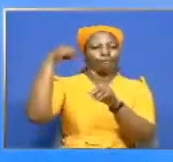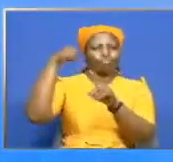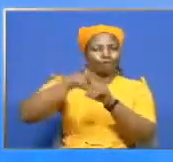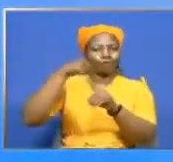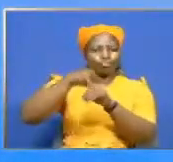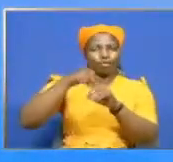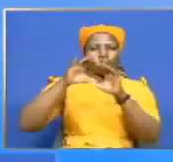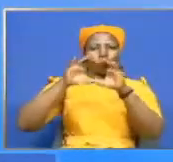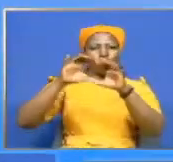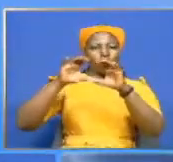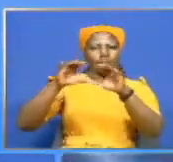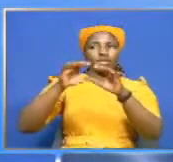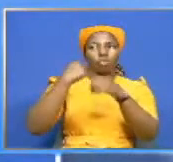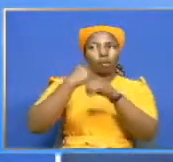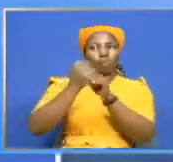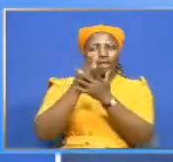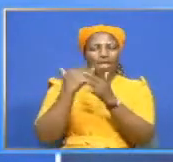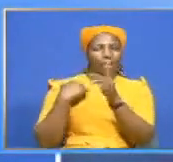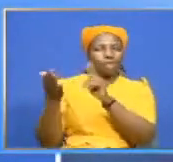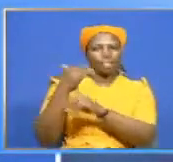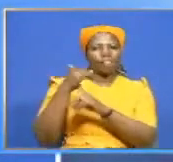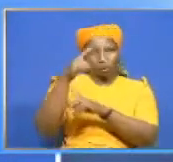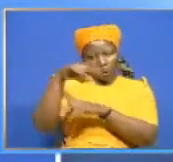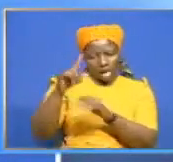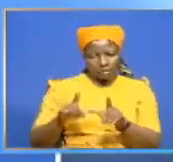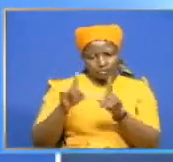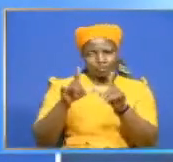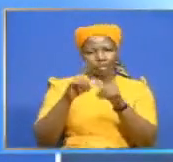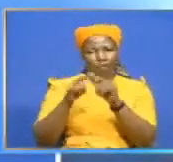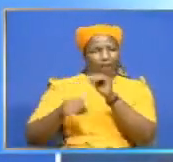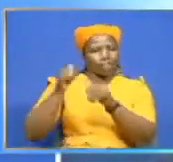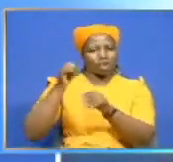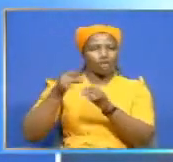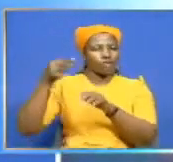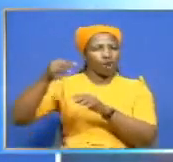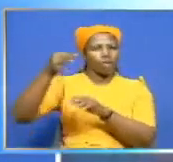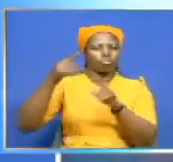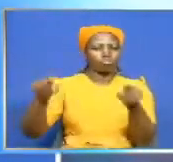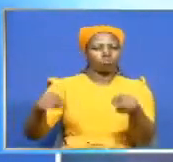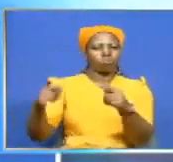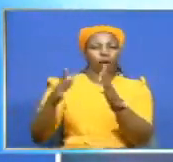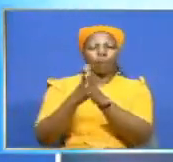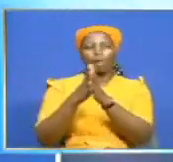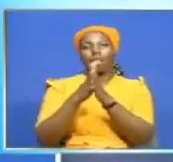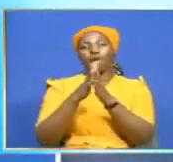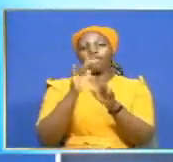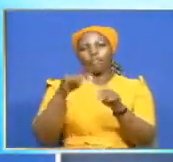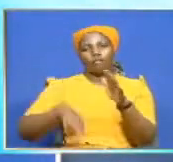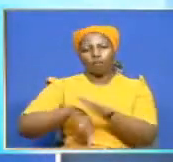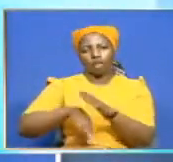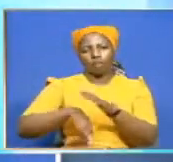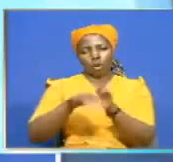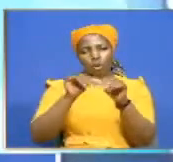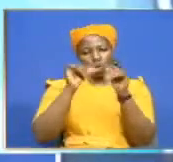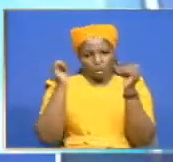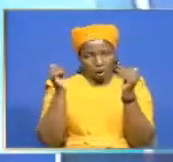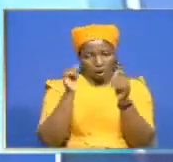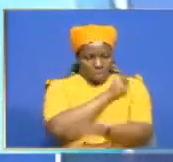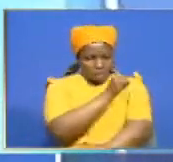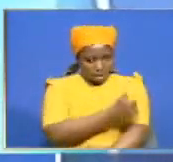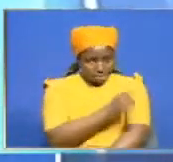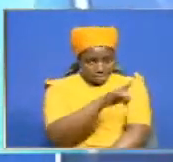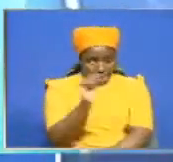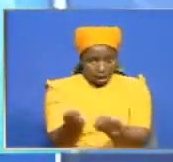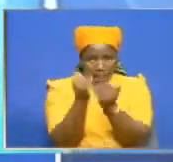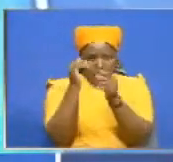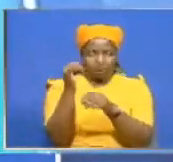to ensure they have attained proper certification in order to avoid future conflicts with relevant football authorities. This coming less than